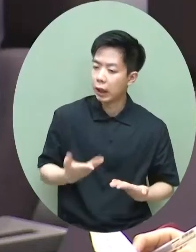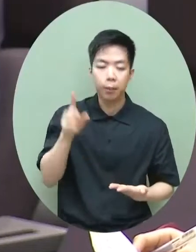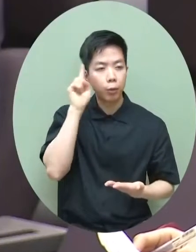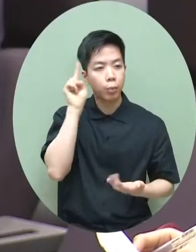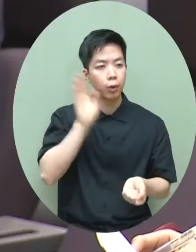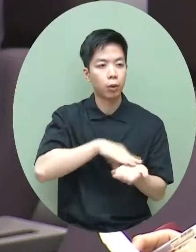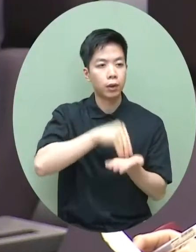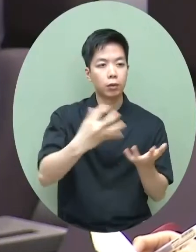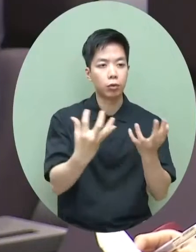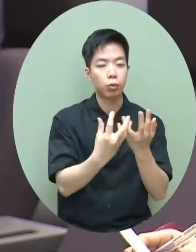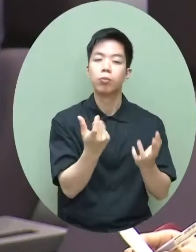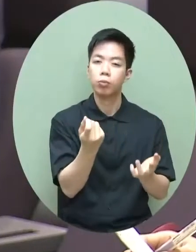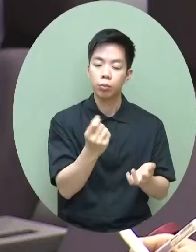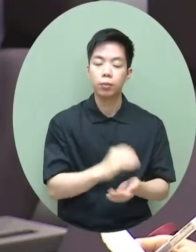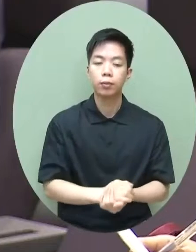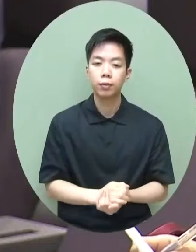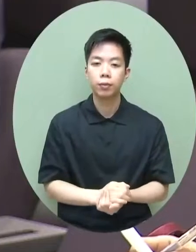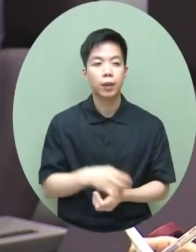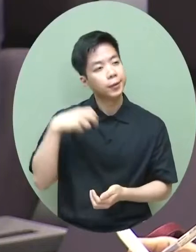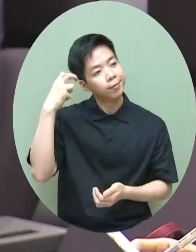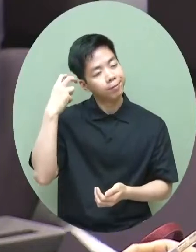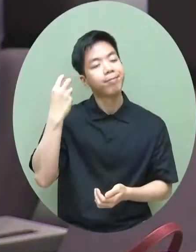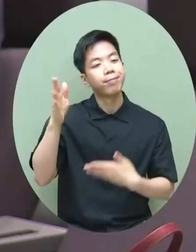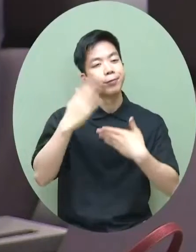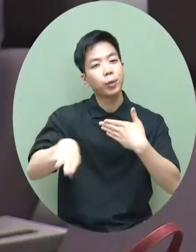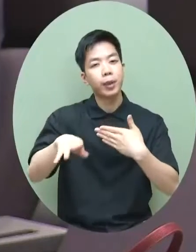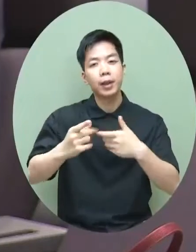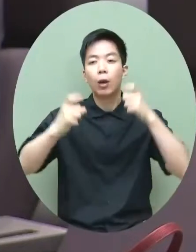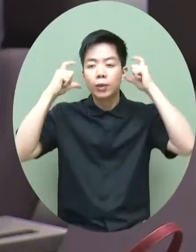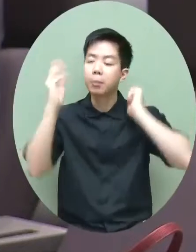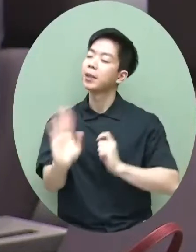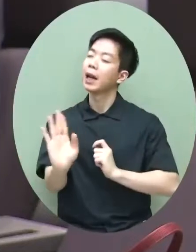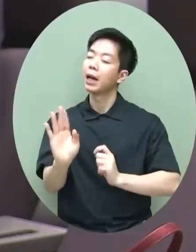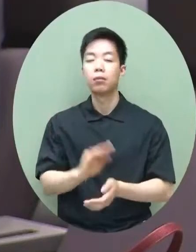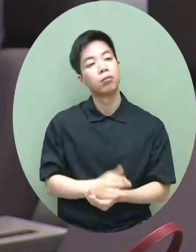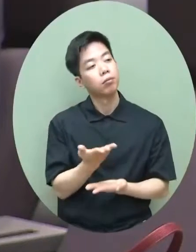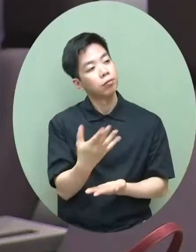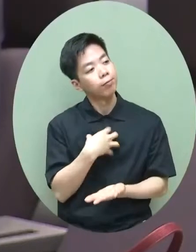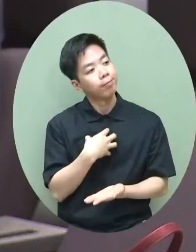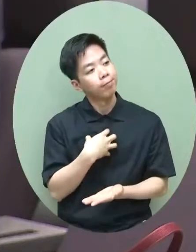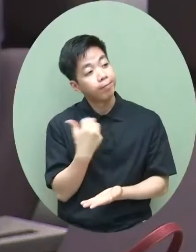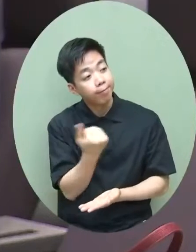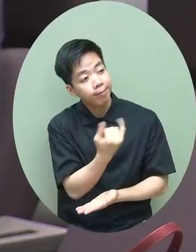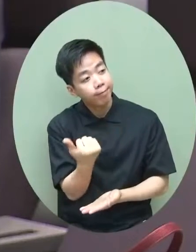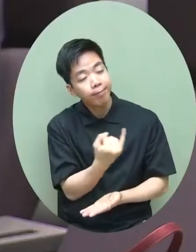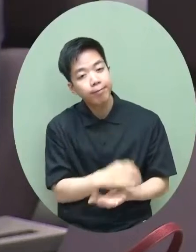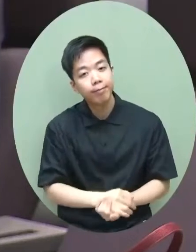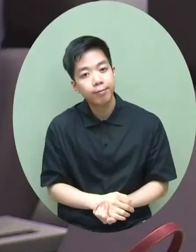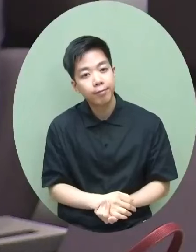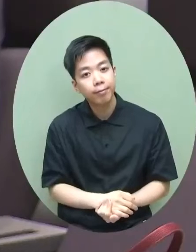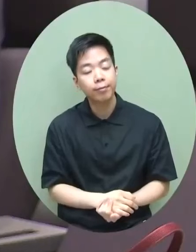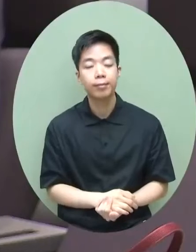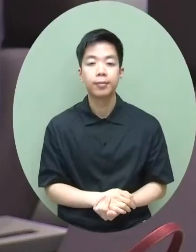stable, so people might not need to wear a mask when outdoors. What does the CHB consider that suggestion? Do you think that's